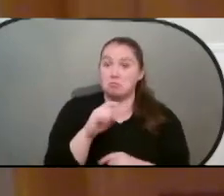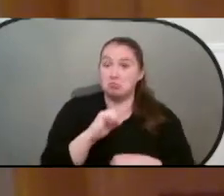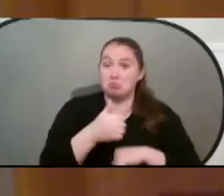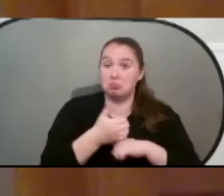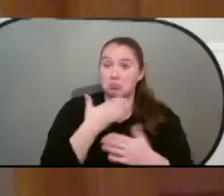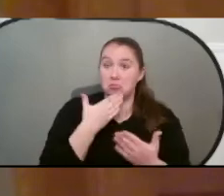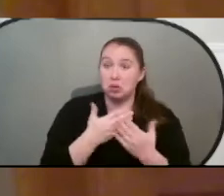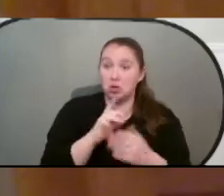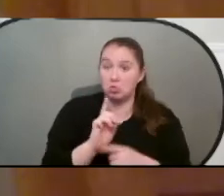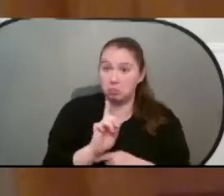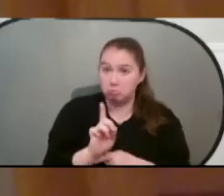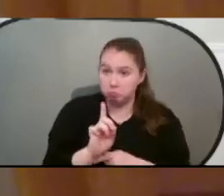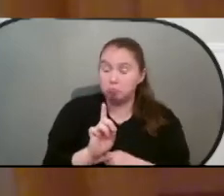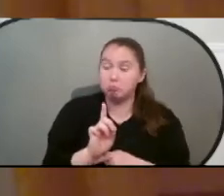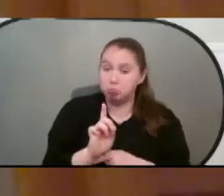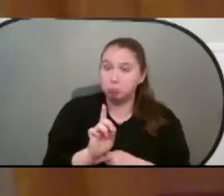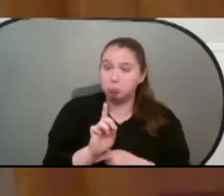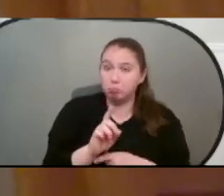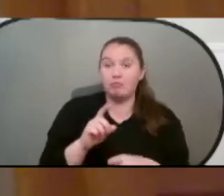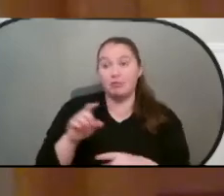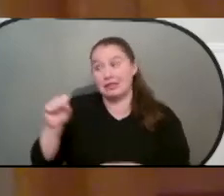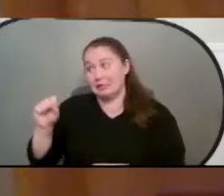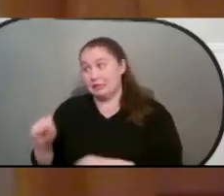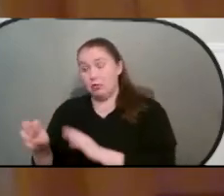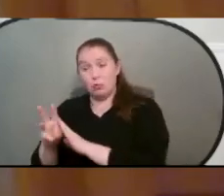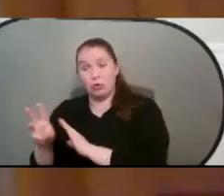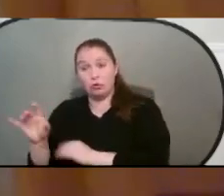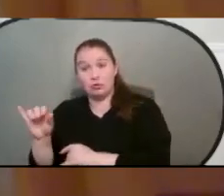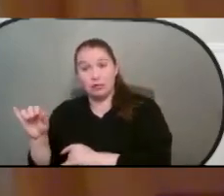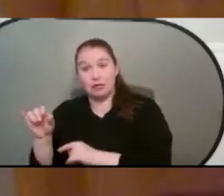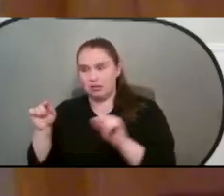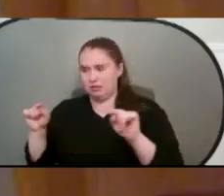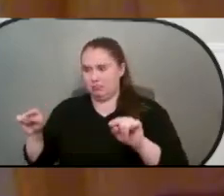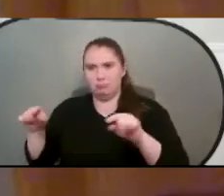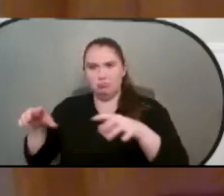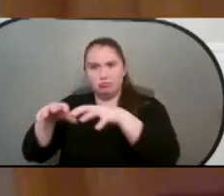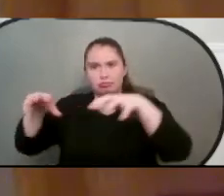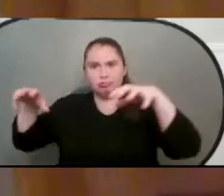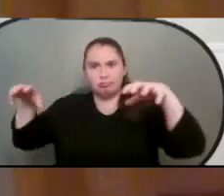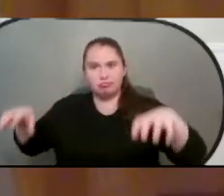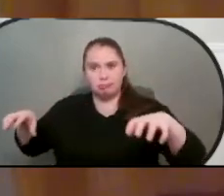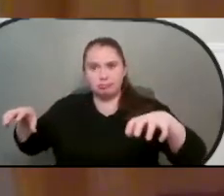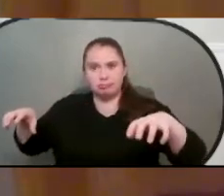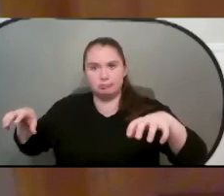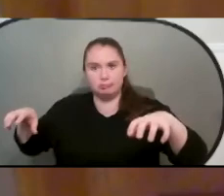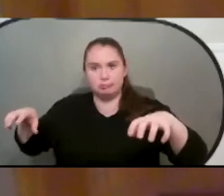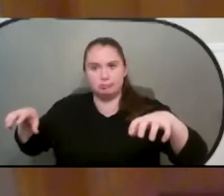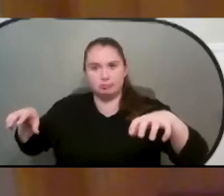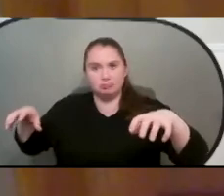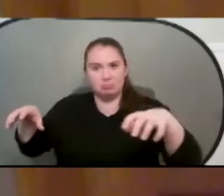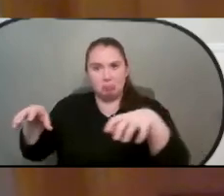community that it serves. And like I said, South Waco too, they're, they're not close. You know, um,